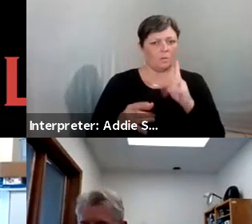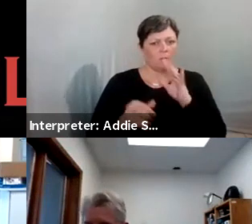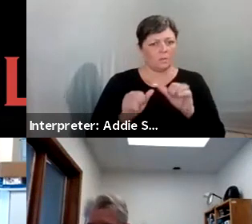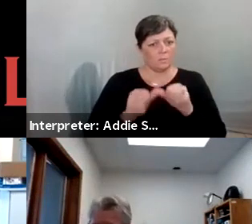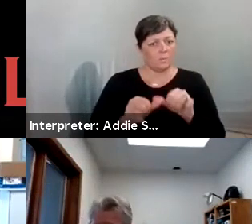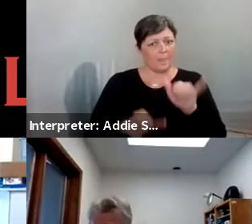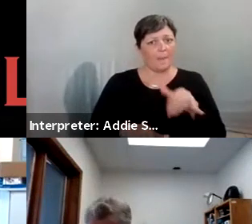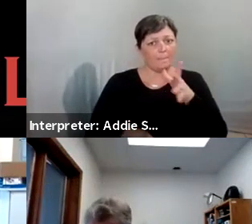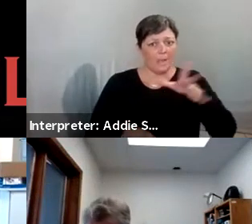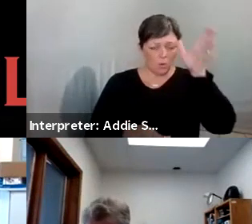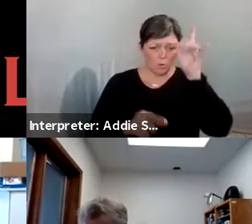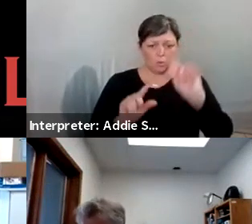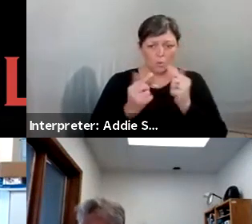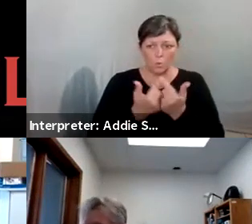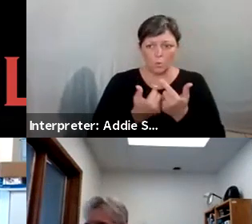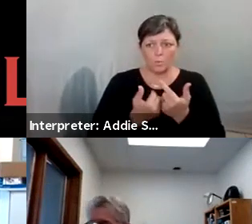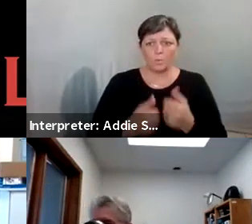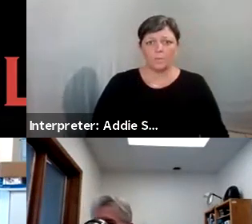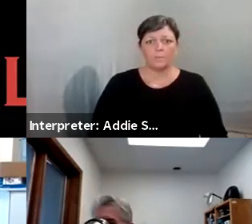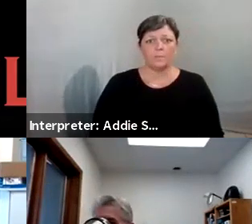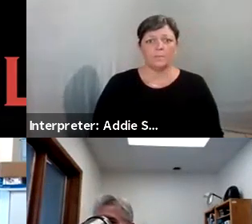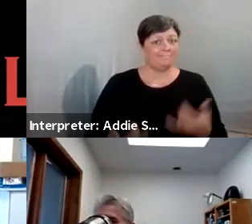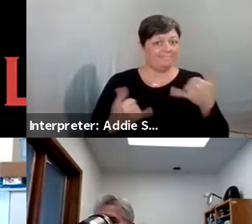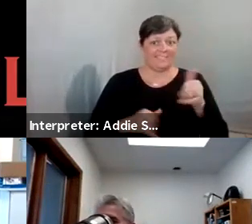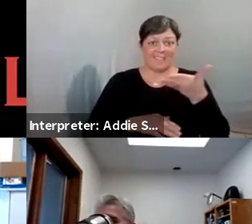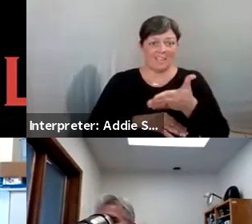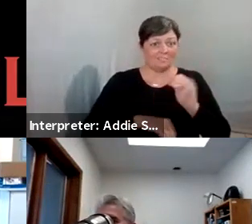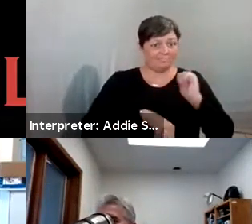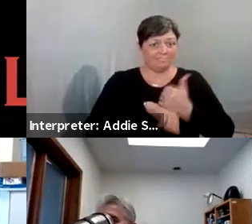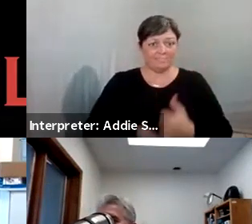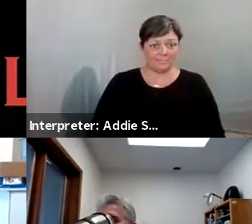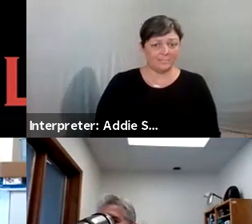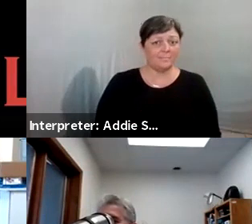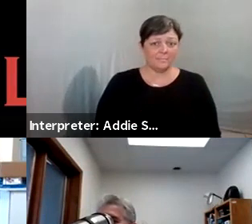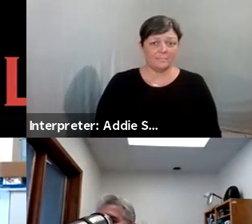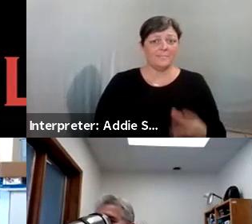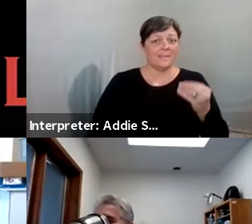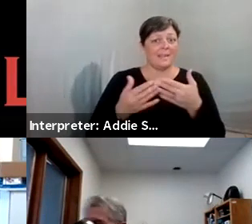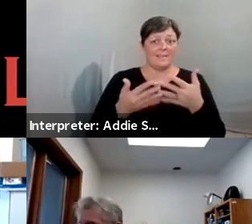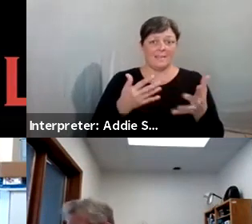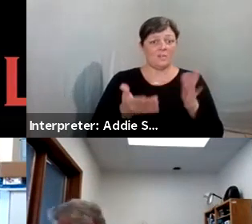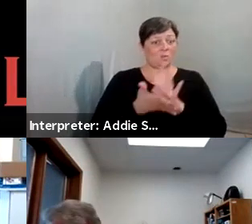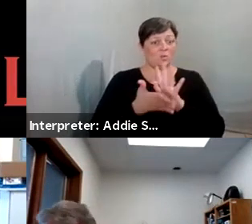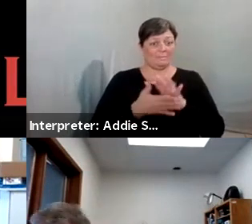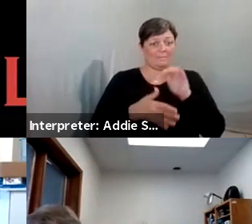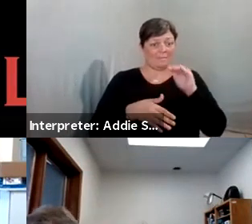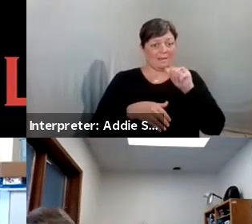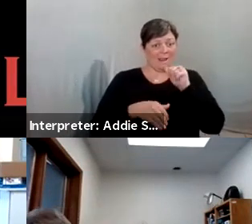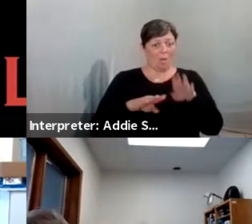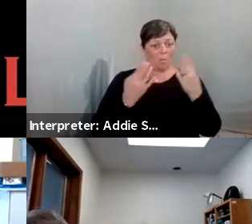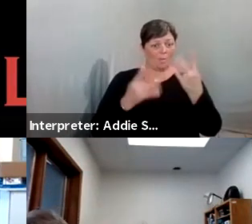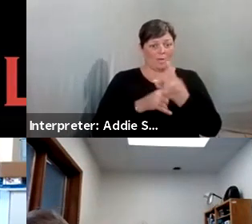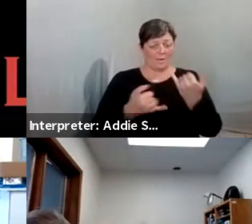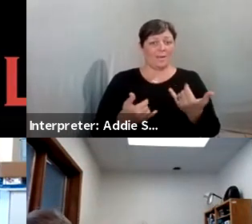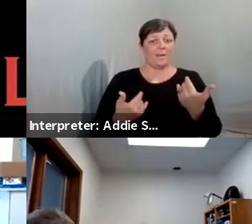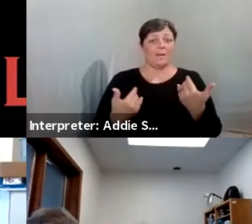parent group, or is that? It's still there. It's still there. And even though school's not in place right now, we have somebody who has